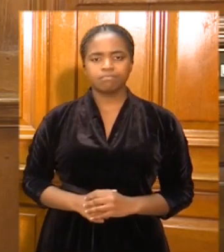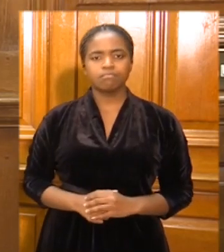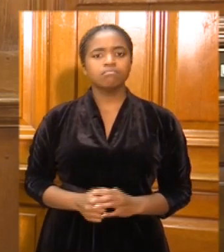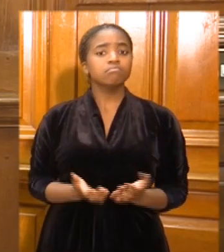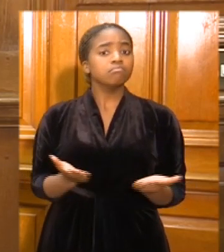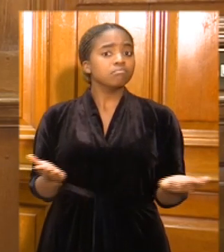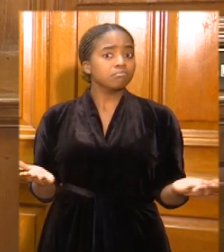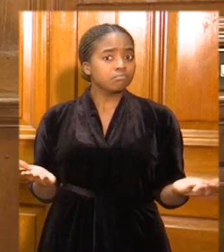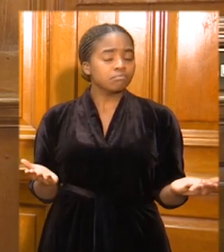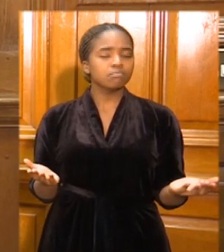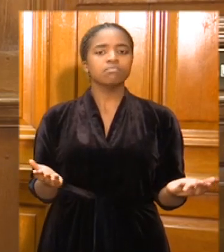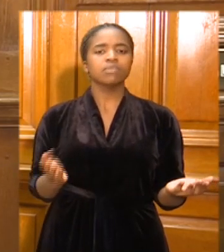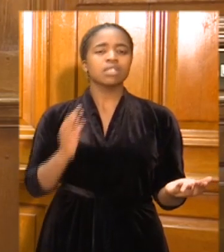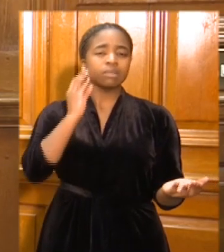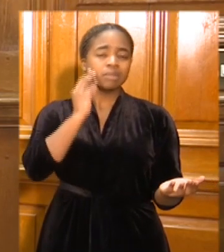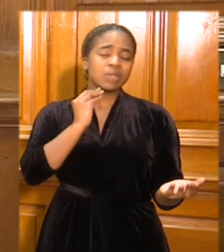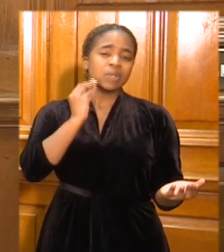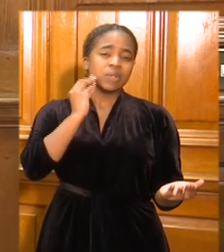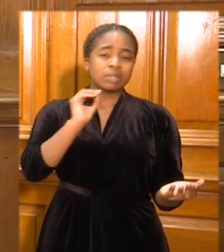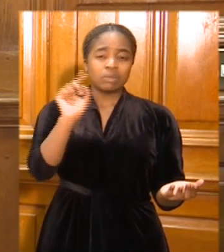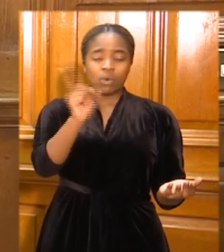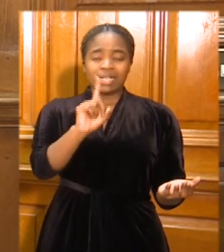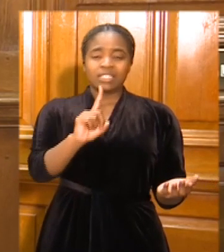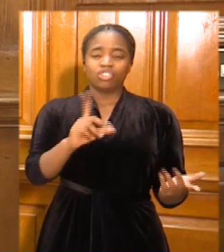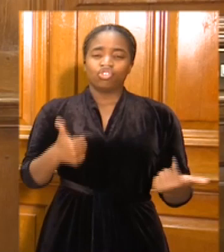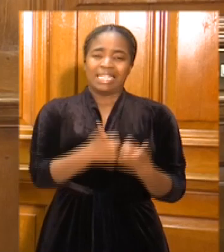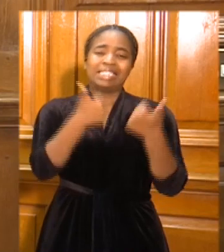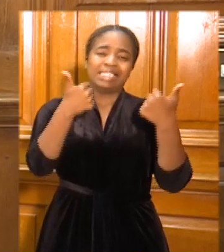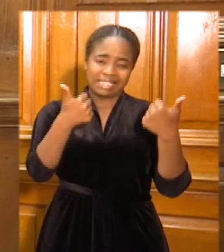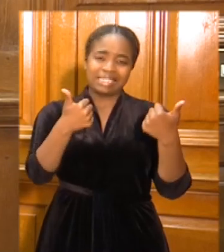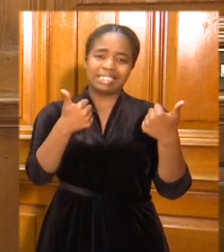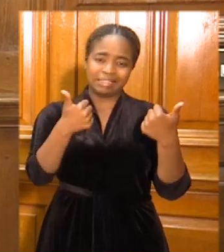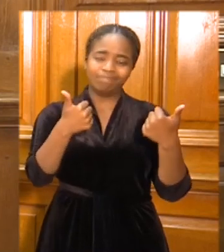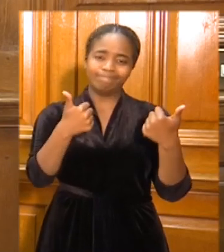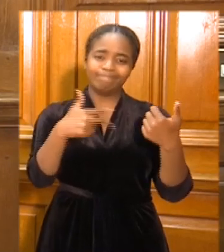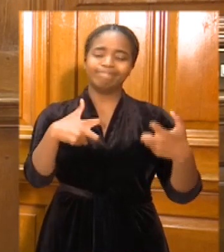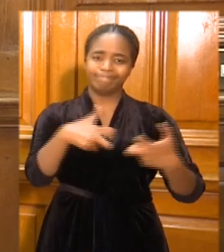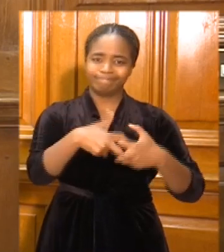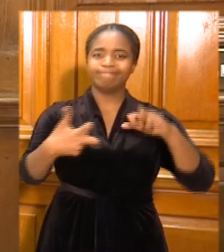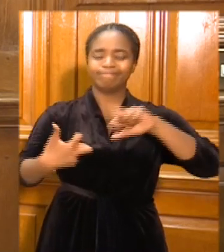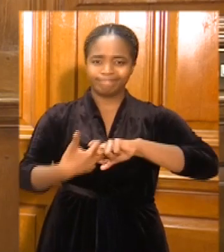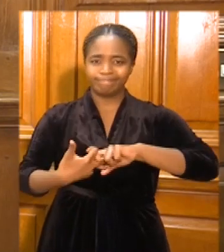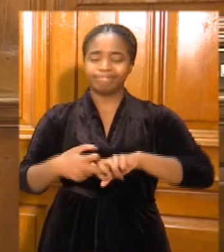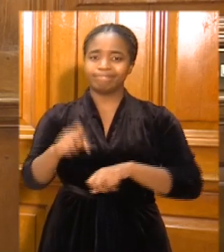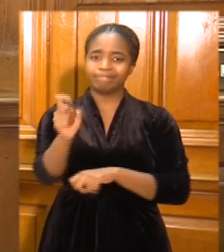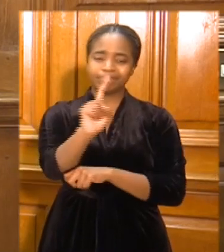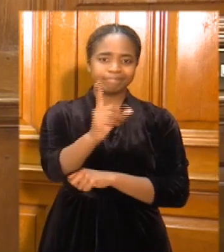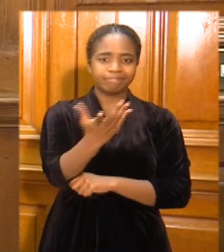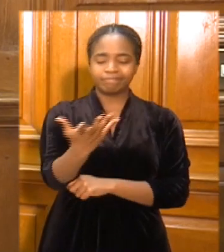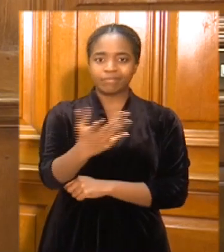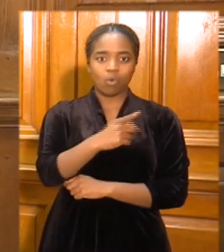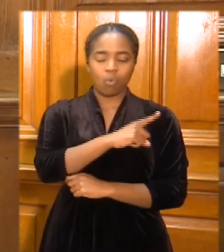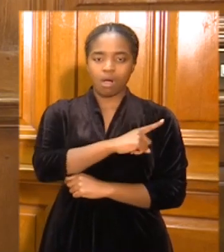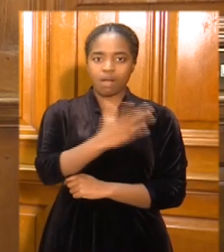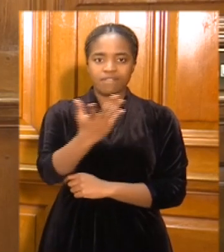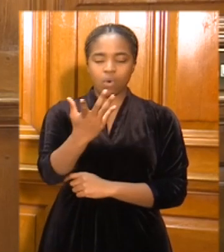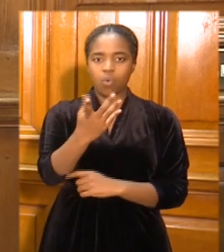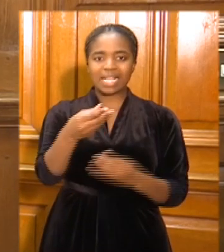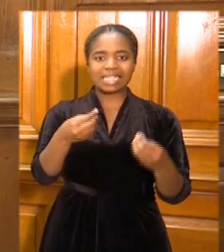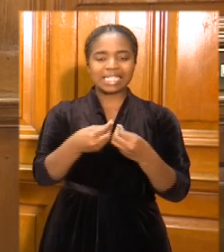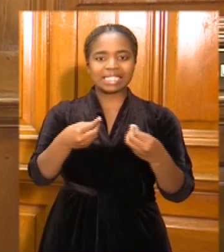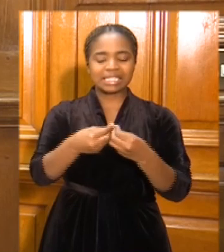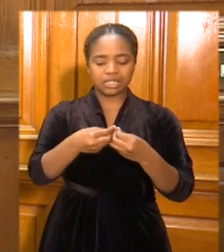experienced several challenges, including a shortage of diagnostic medical supplies such